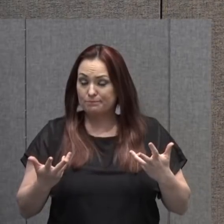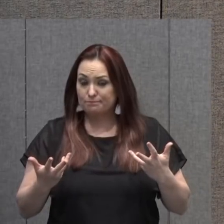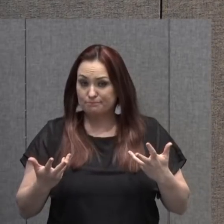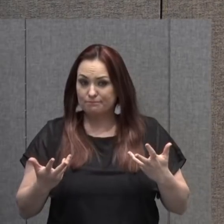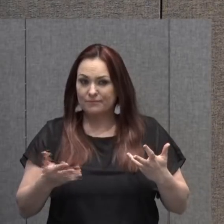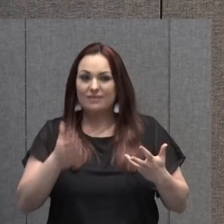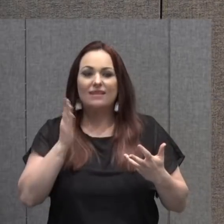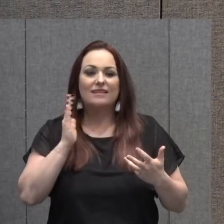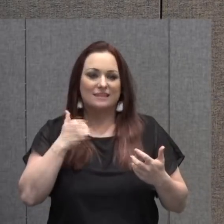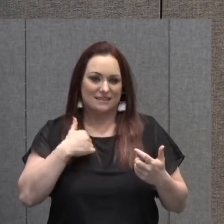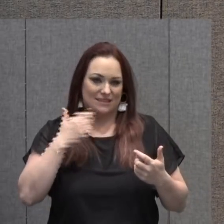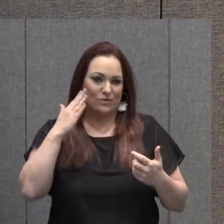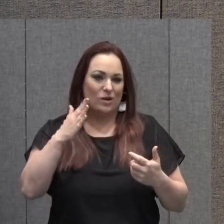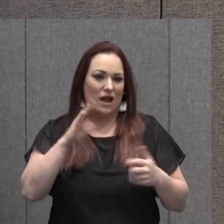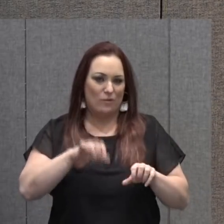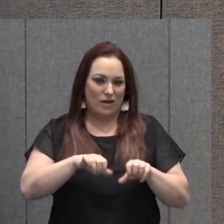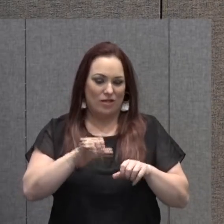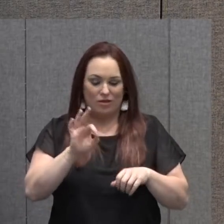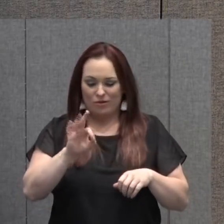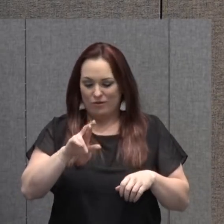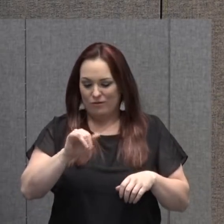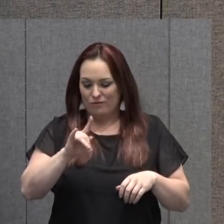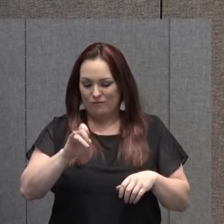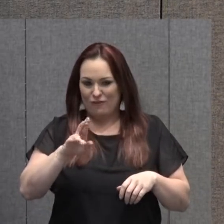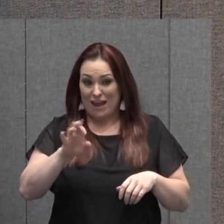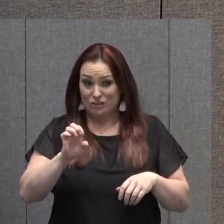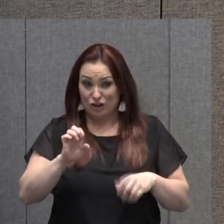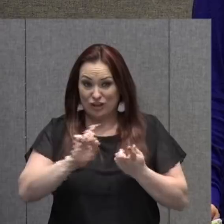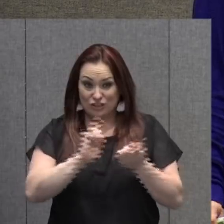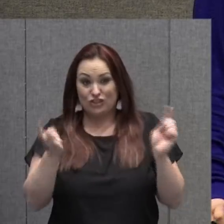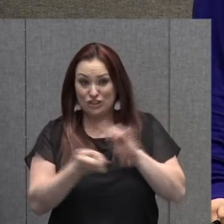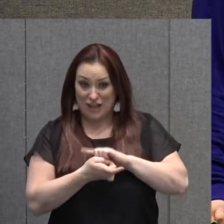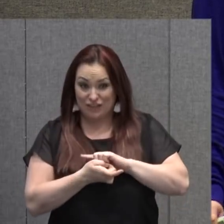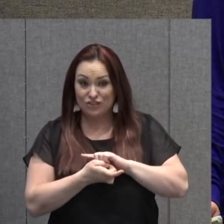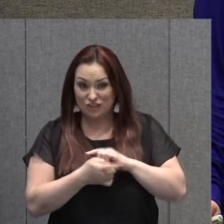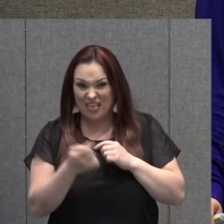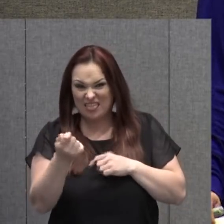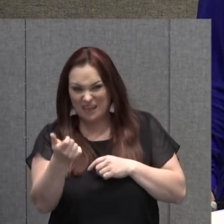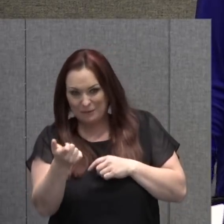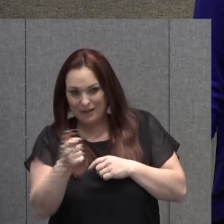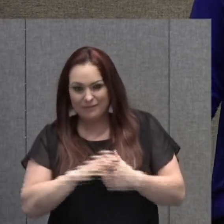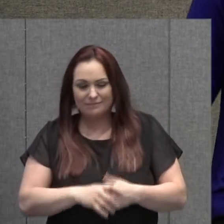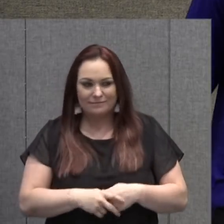fracture it a little bit. In this story, the three little pigs